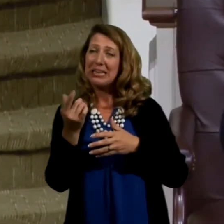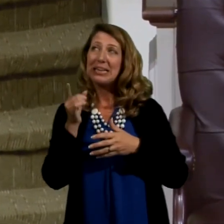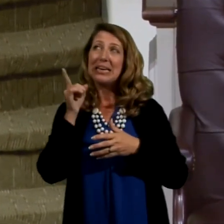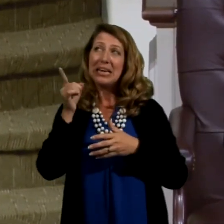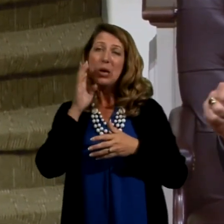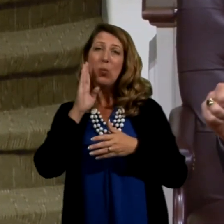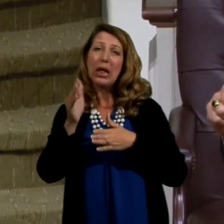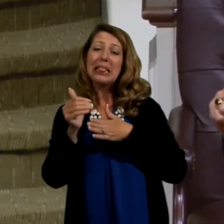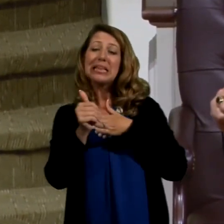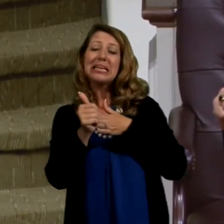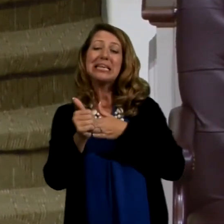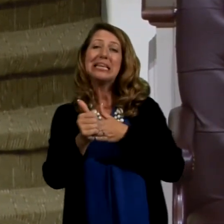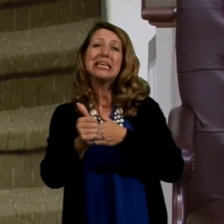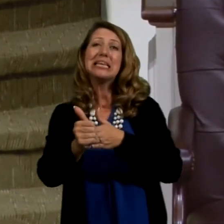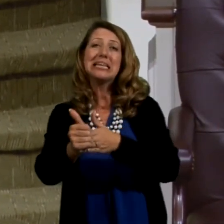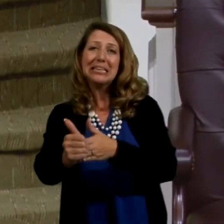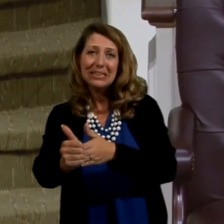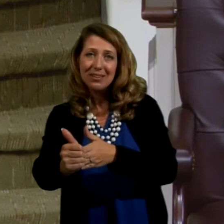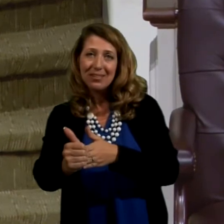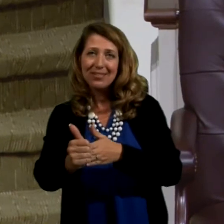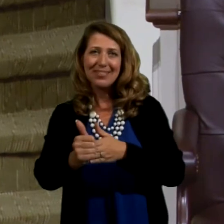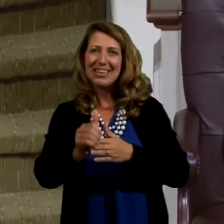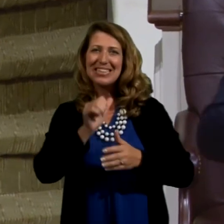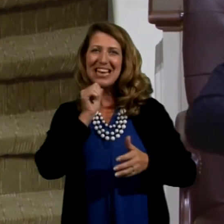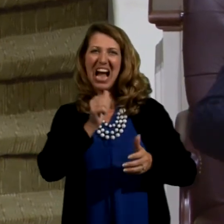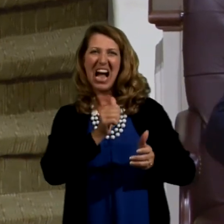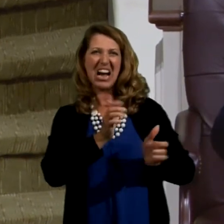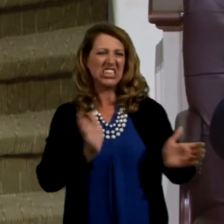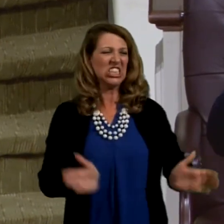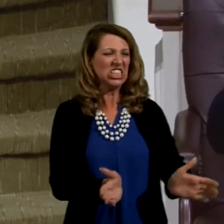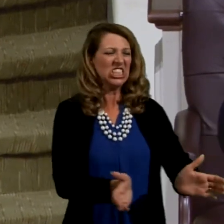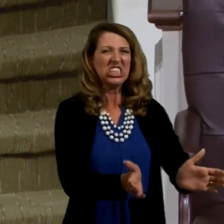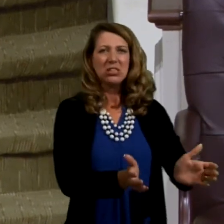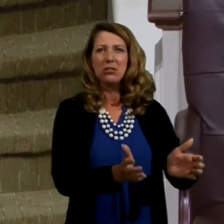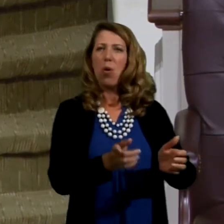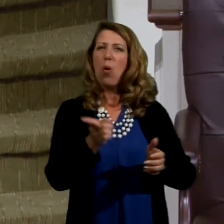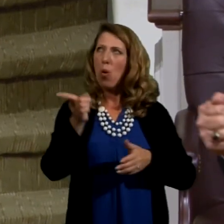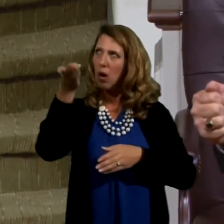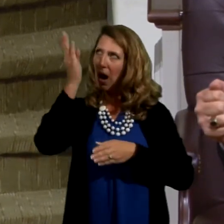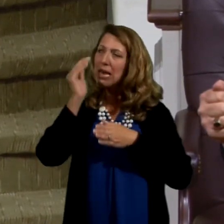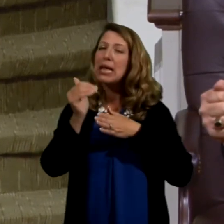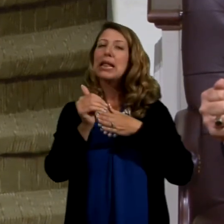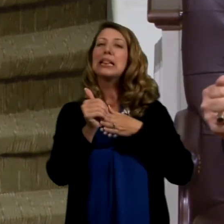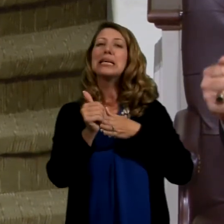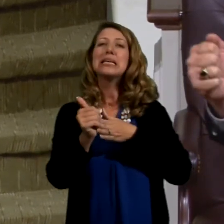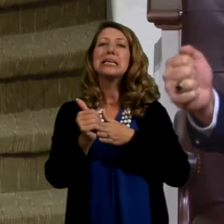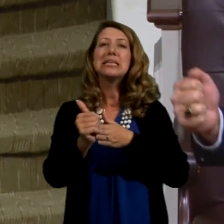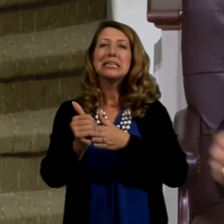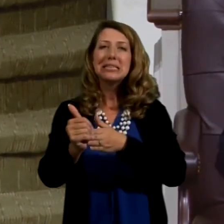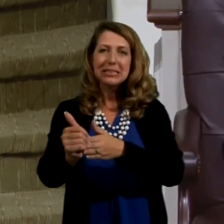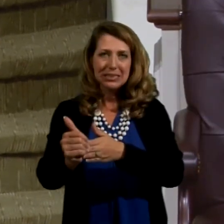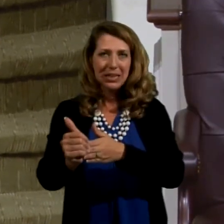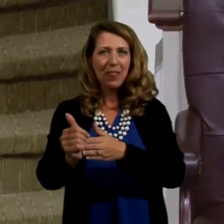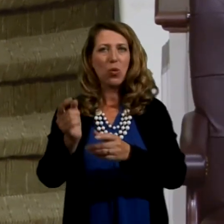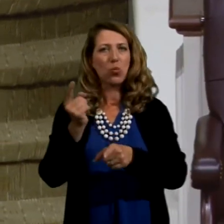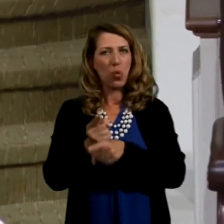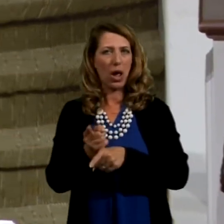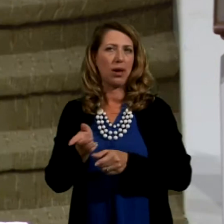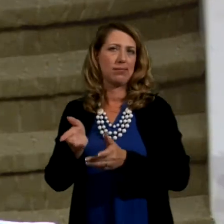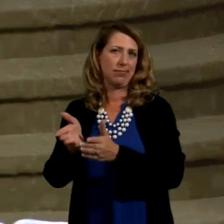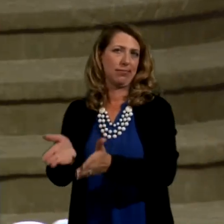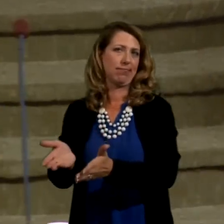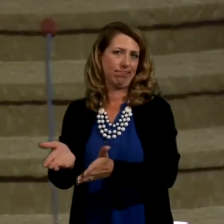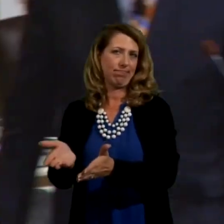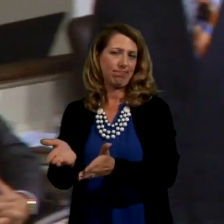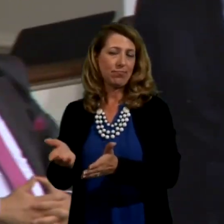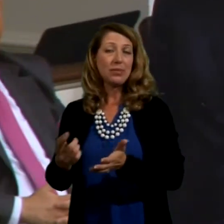He leads you. God is a shepherd. He doesn't drive us. He leads us into paths of righteousness. And